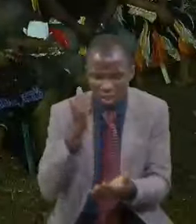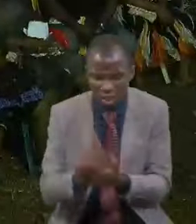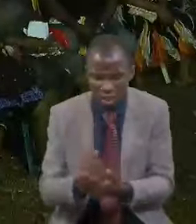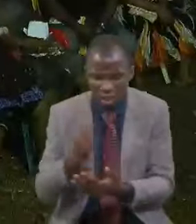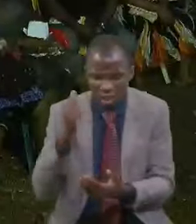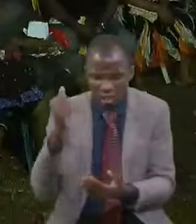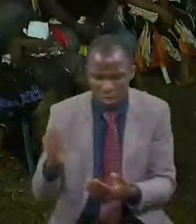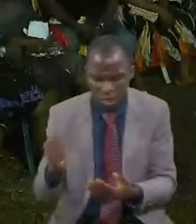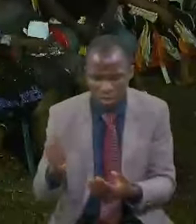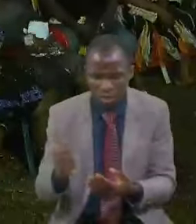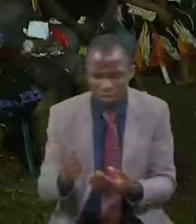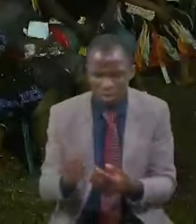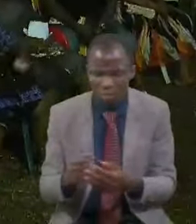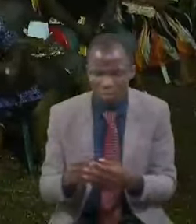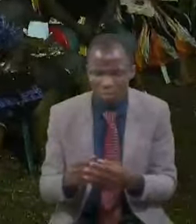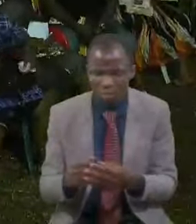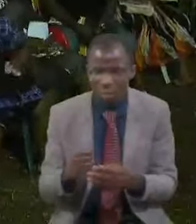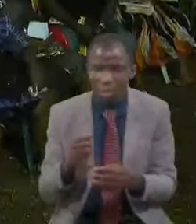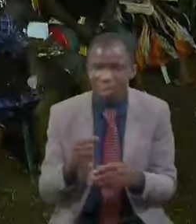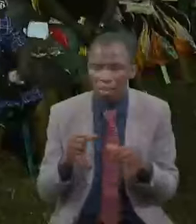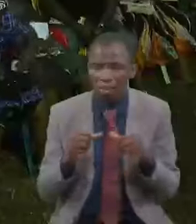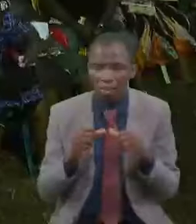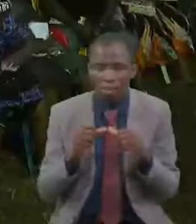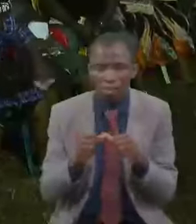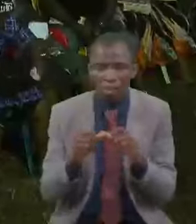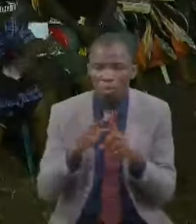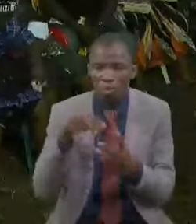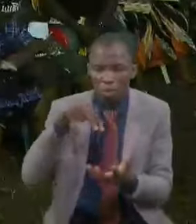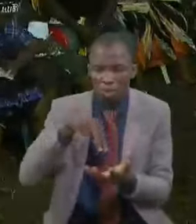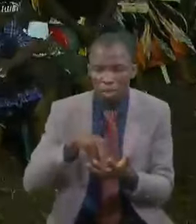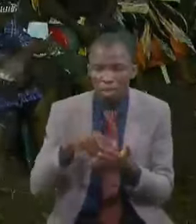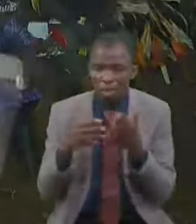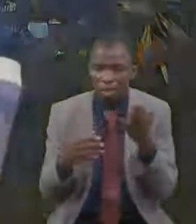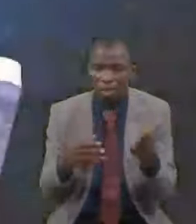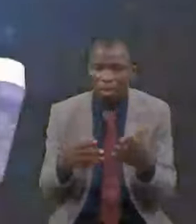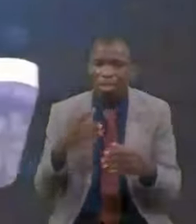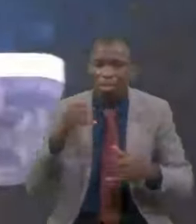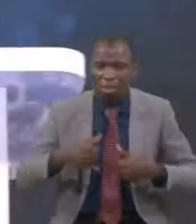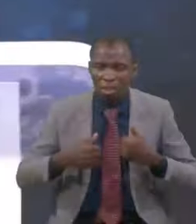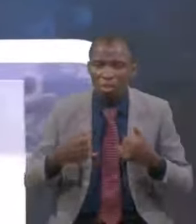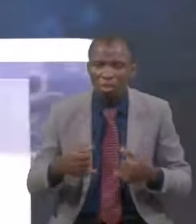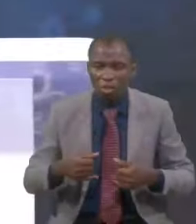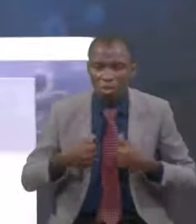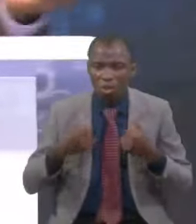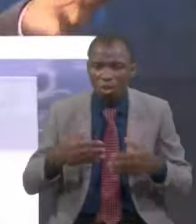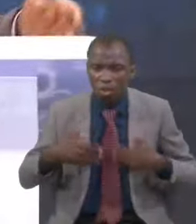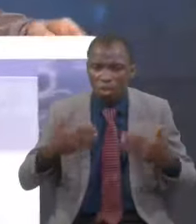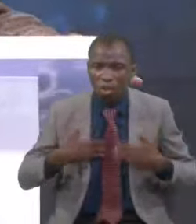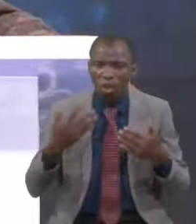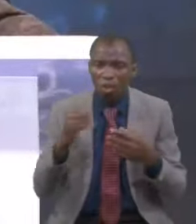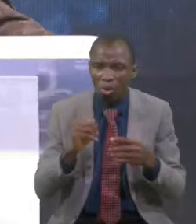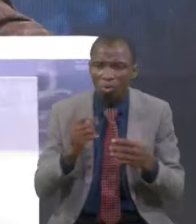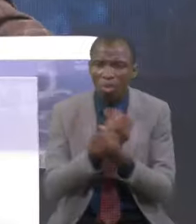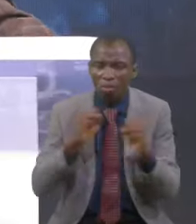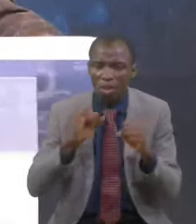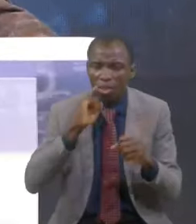Keep on standing. God bless you there. The joy of salvation is now in your heart. We call